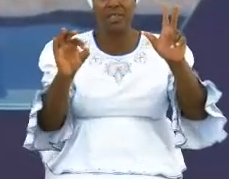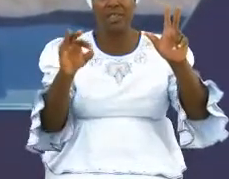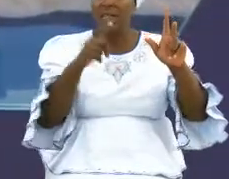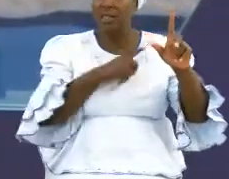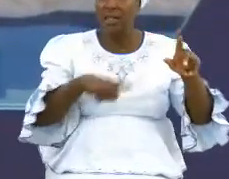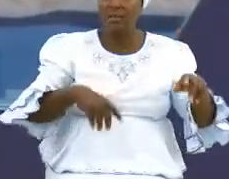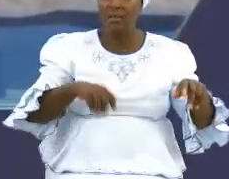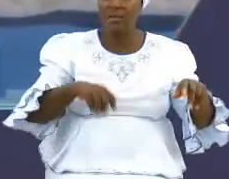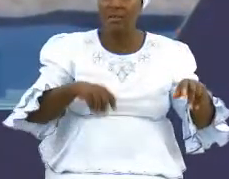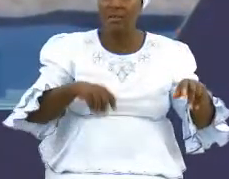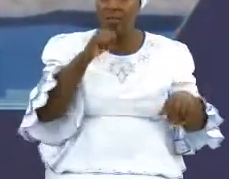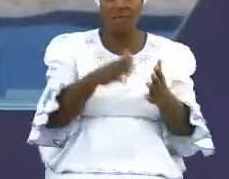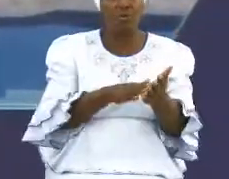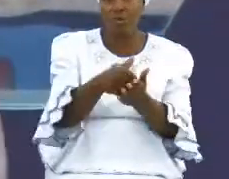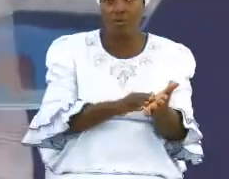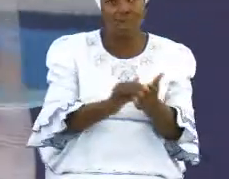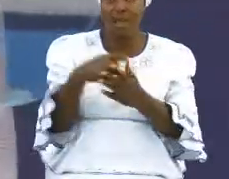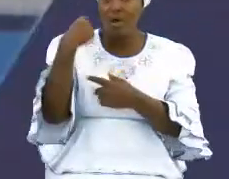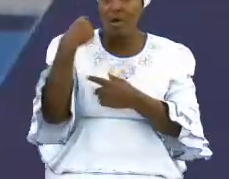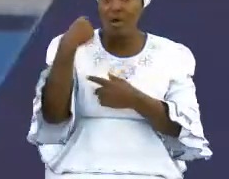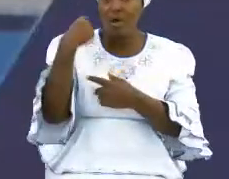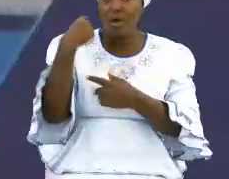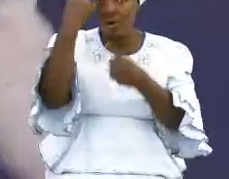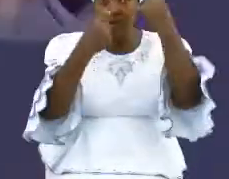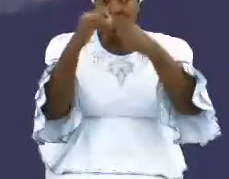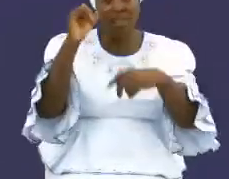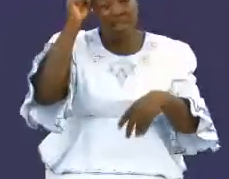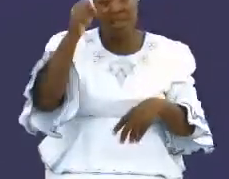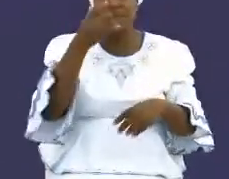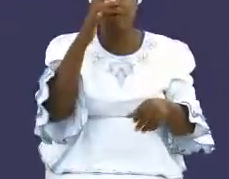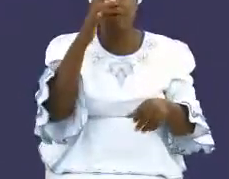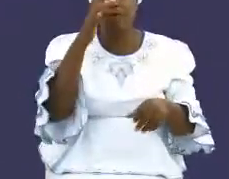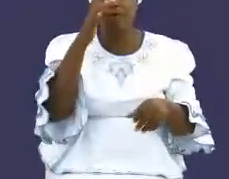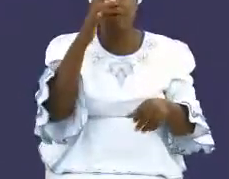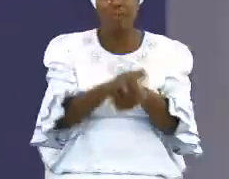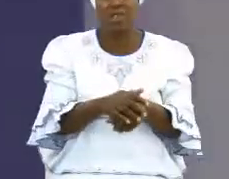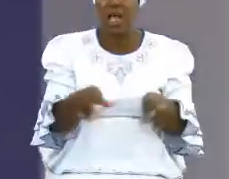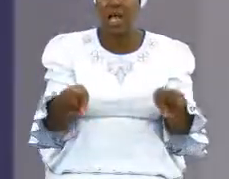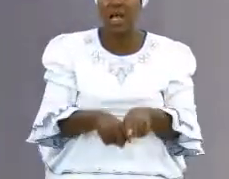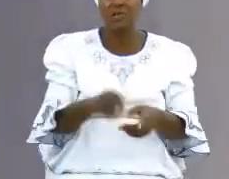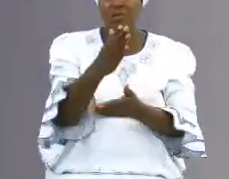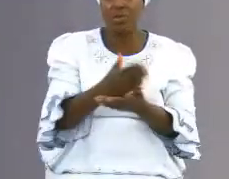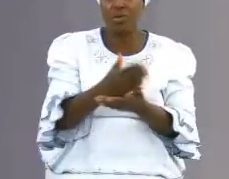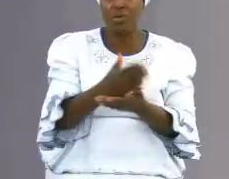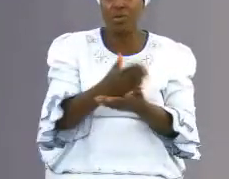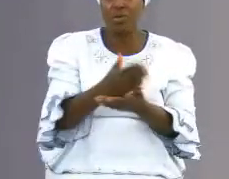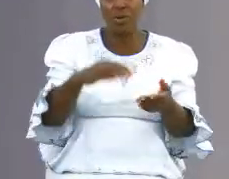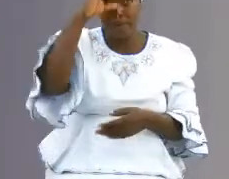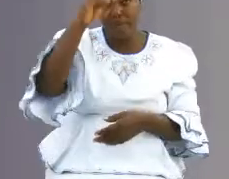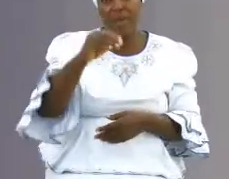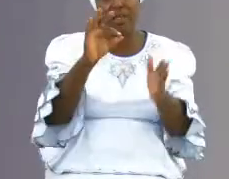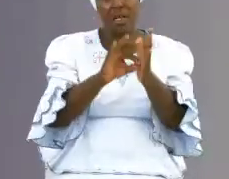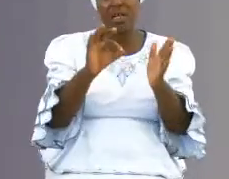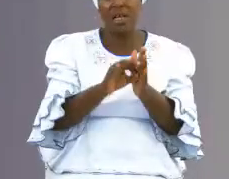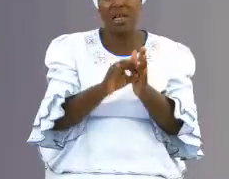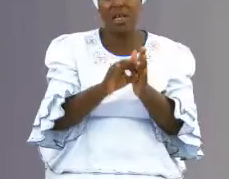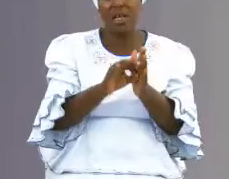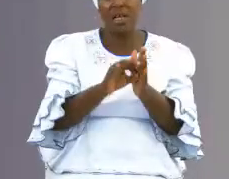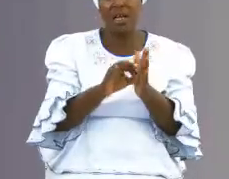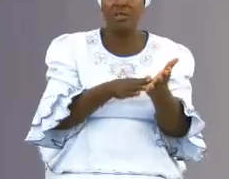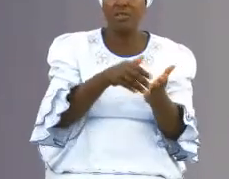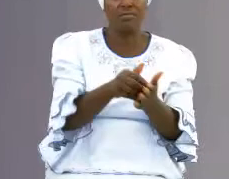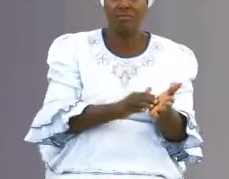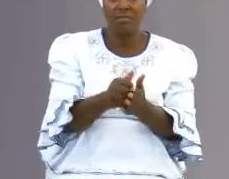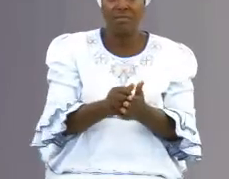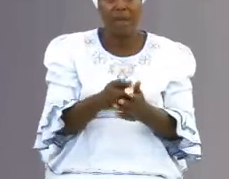slack concerning his promise, as some men count slackness. Look at this.